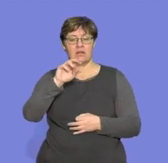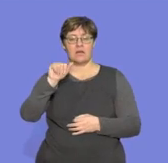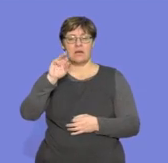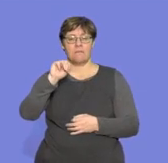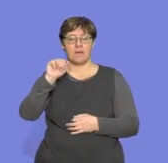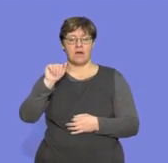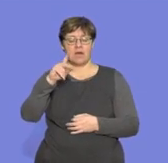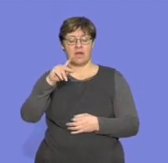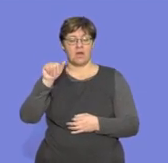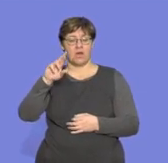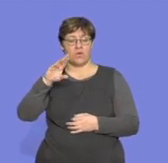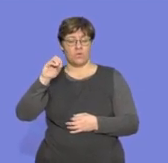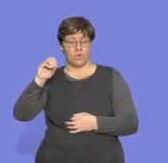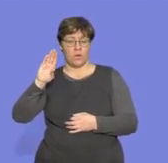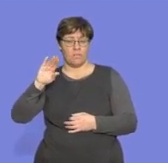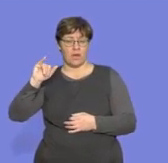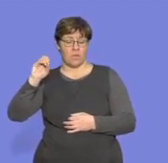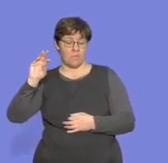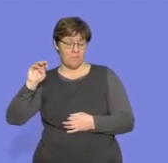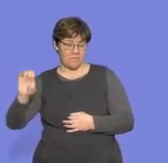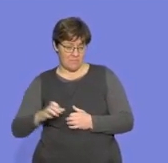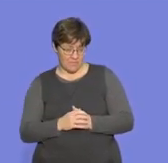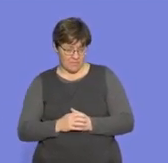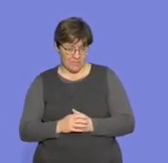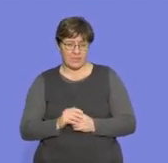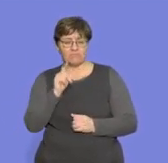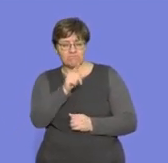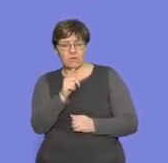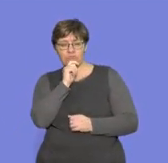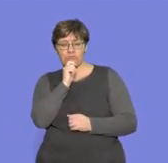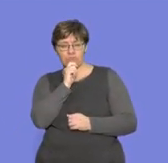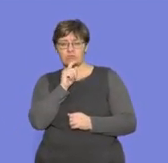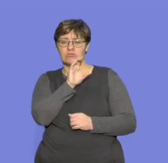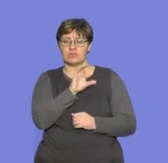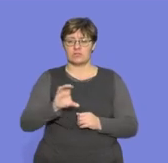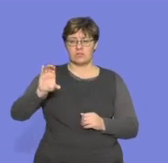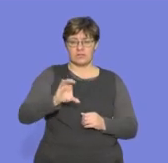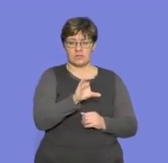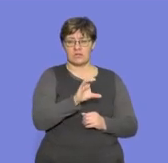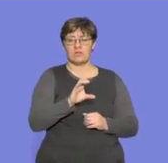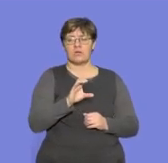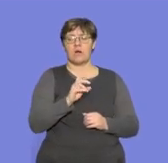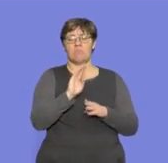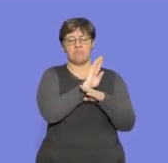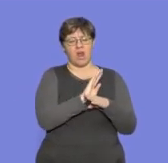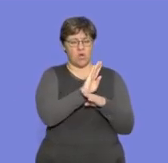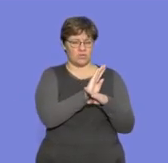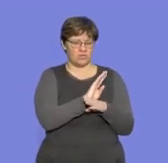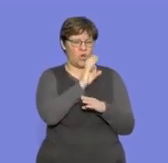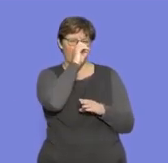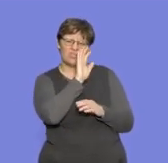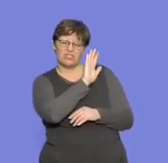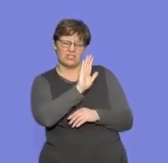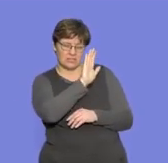nama-karoo, and the nama-karoo in this map is used scale of using color brown. The nama-karoo covers most